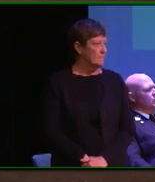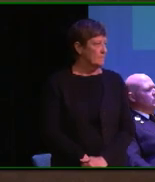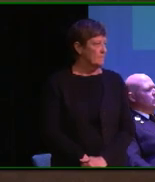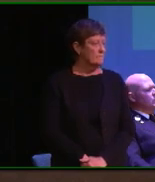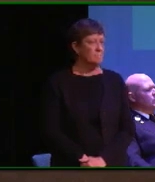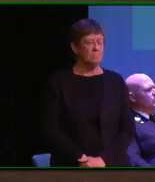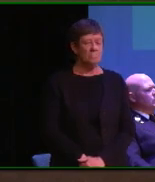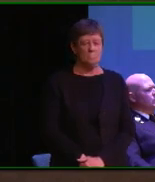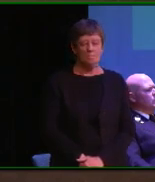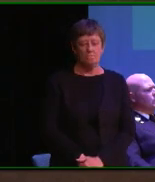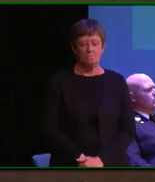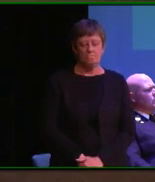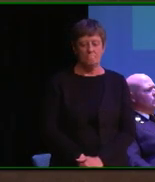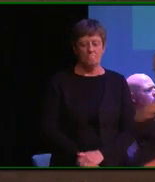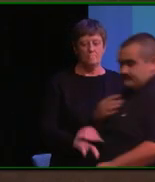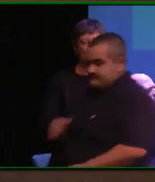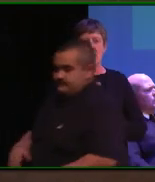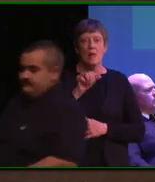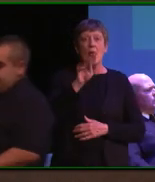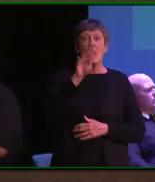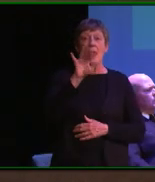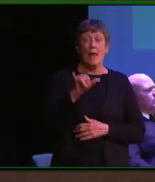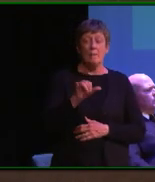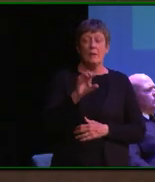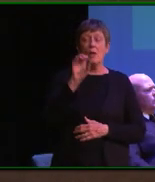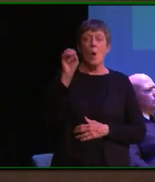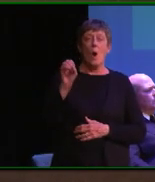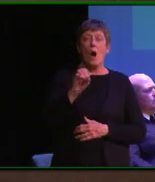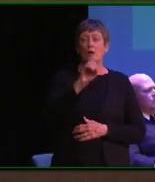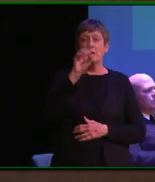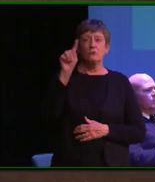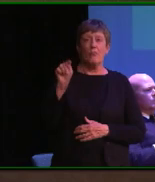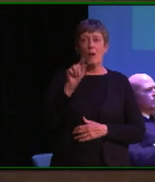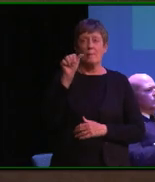Amy Rodriguez, Occupational Therapy Assisting.